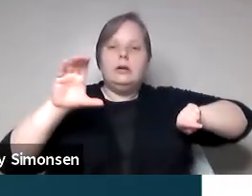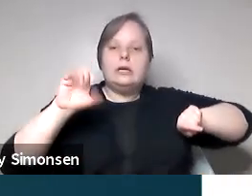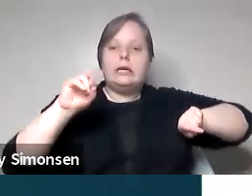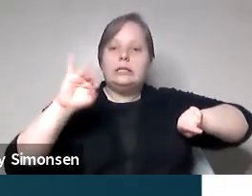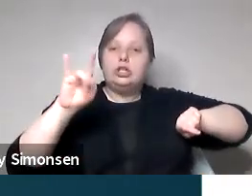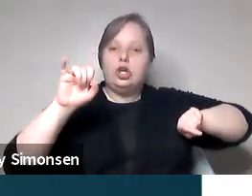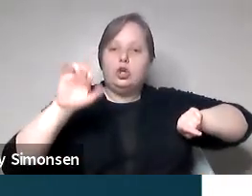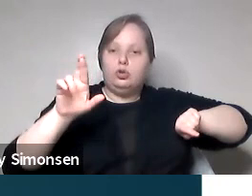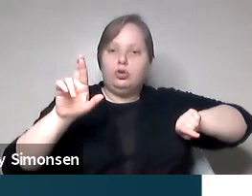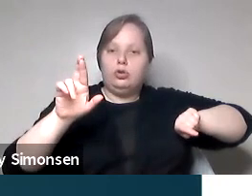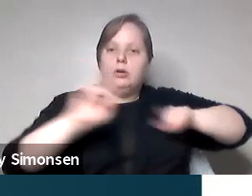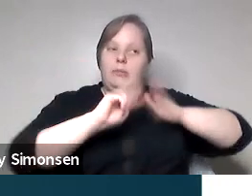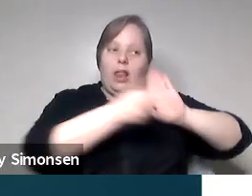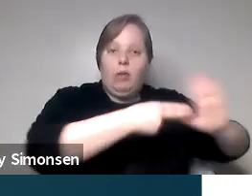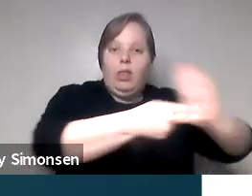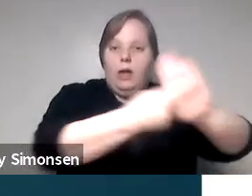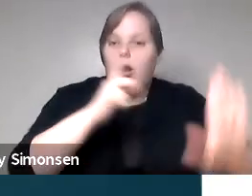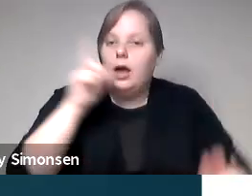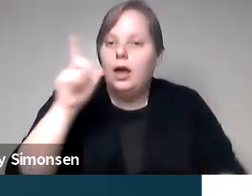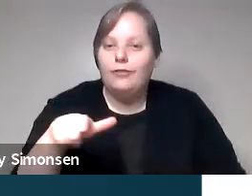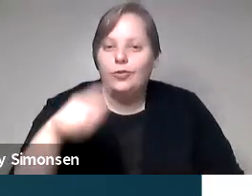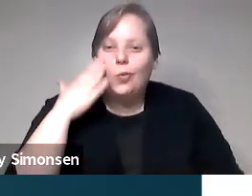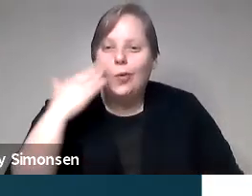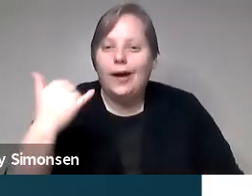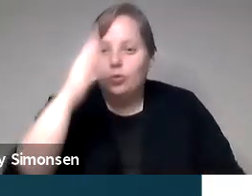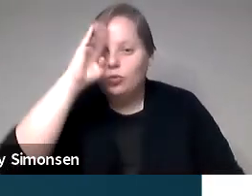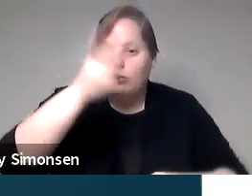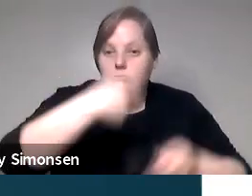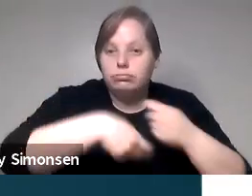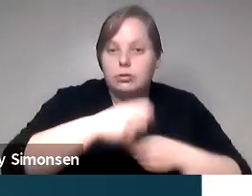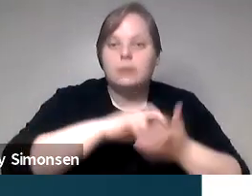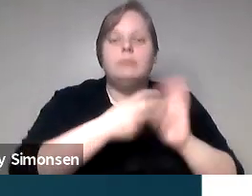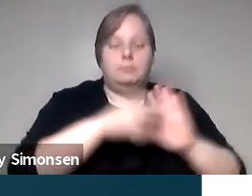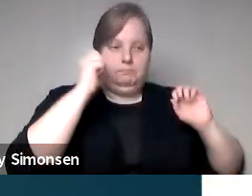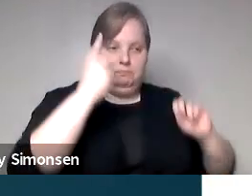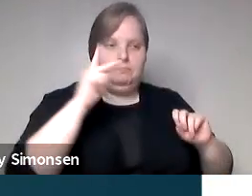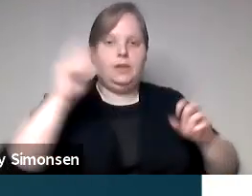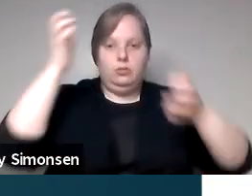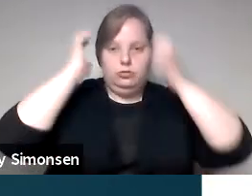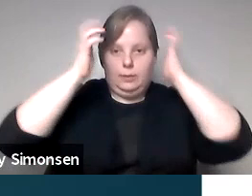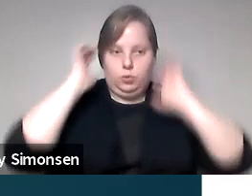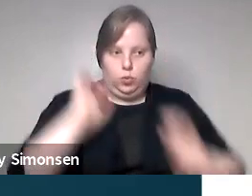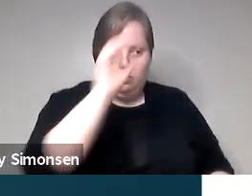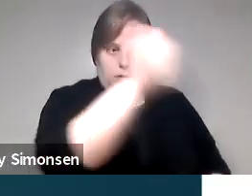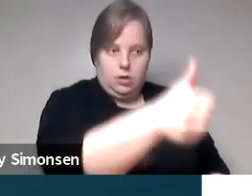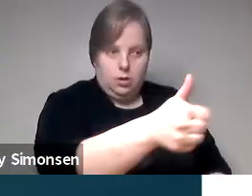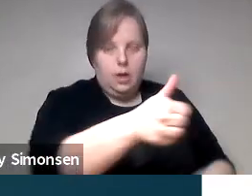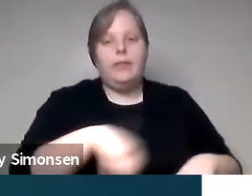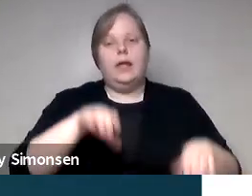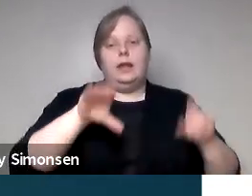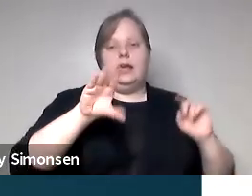you replace them, you know you're putting your shampoo on one side of the tub and the conditioner on the other.